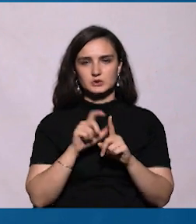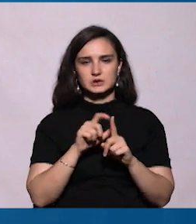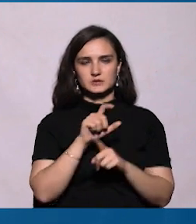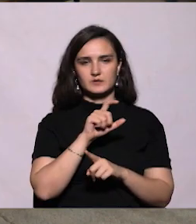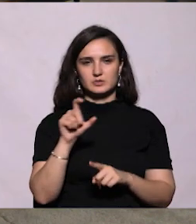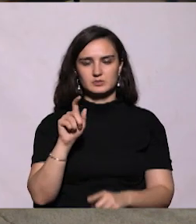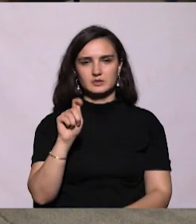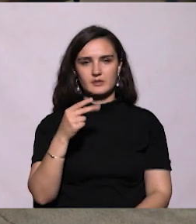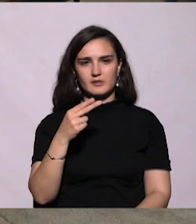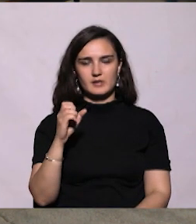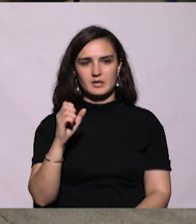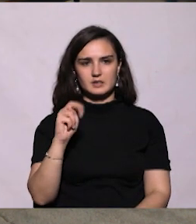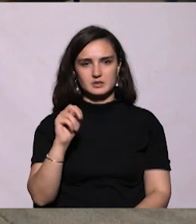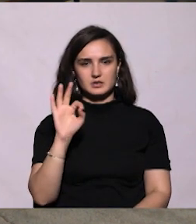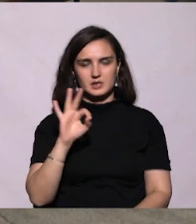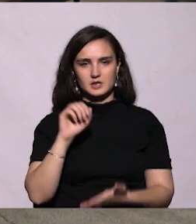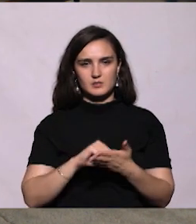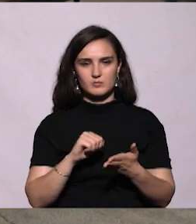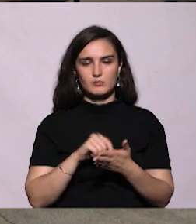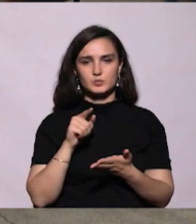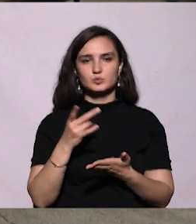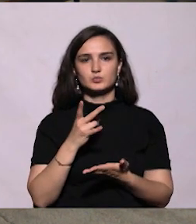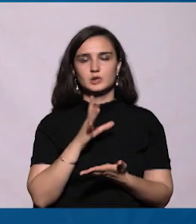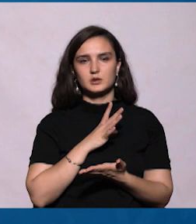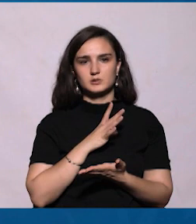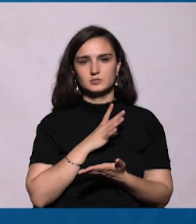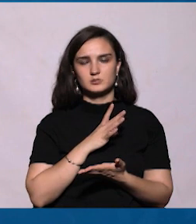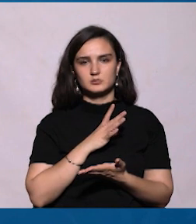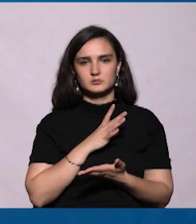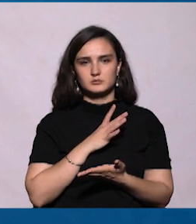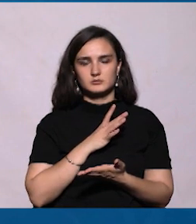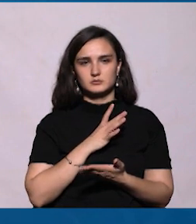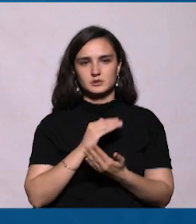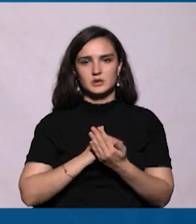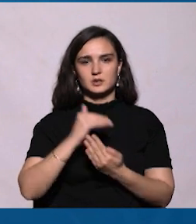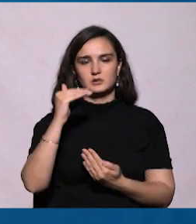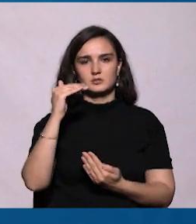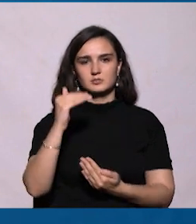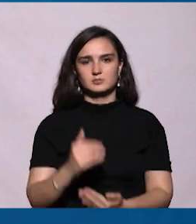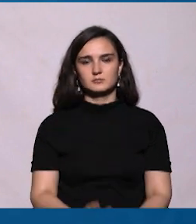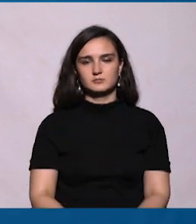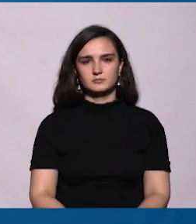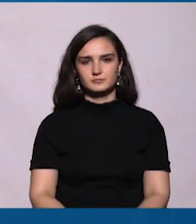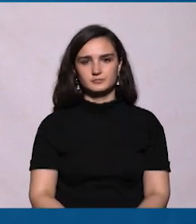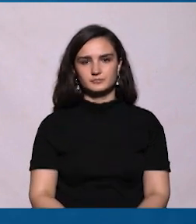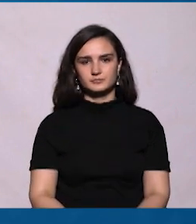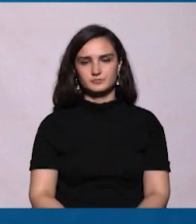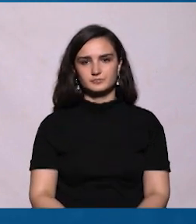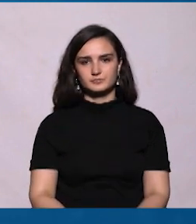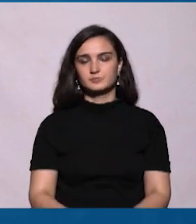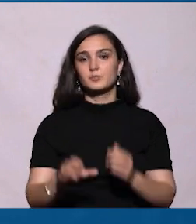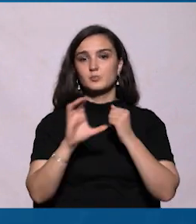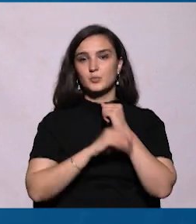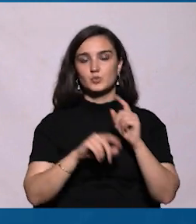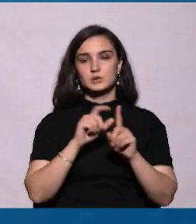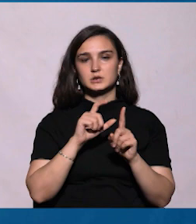then. Very good, Miss Sophie. So it must be higher. You are absolutely right. And our last sentence